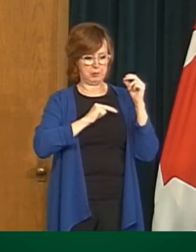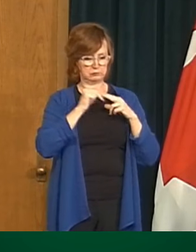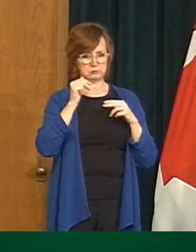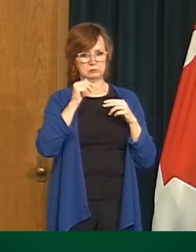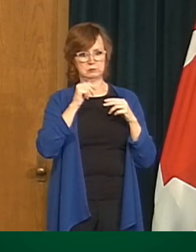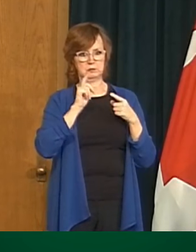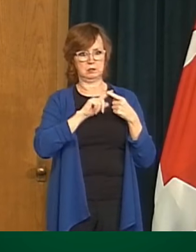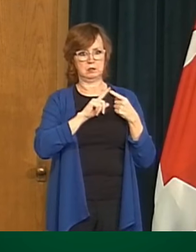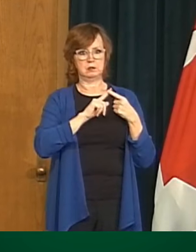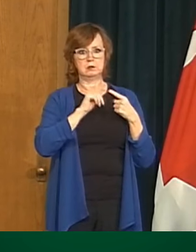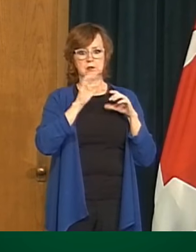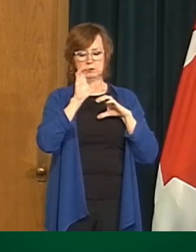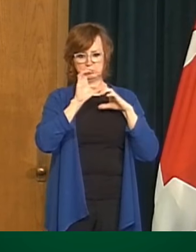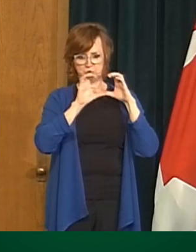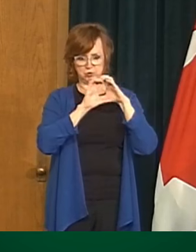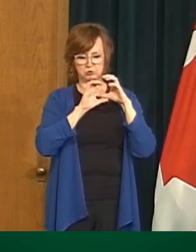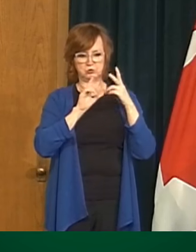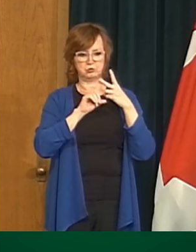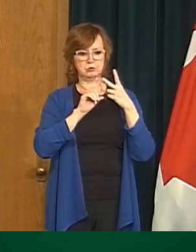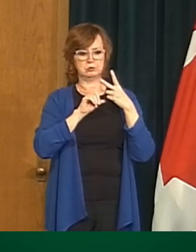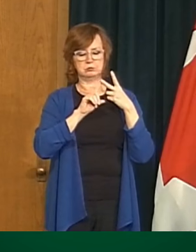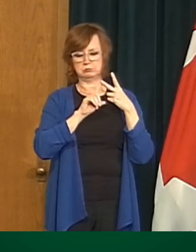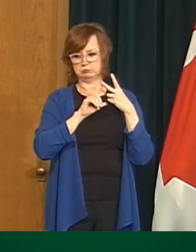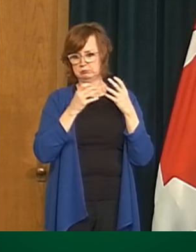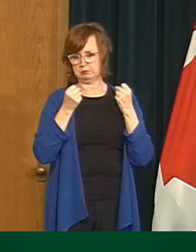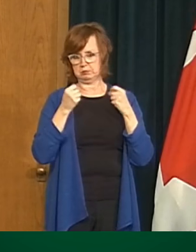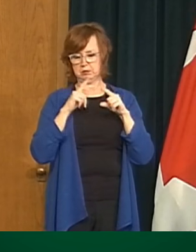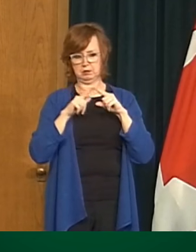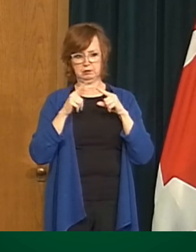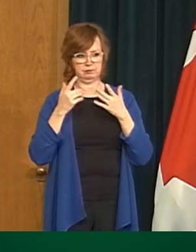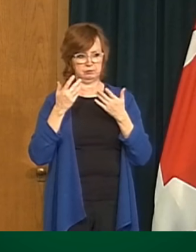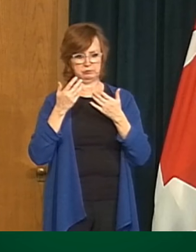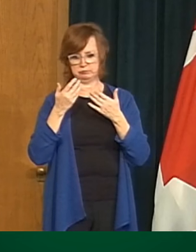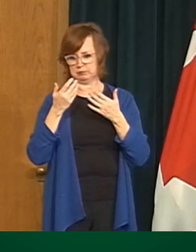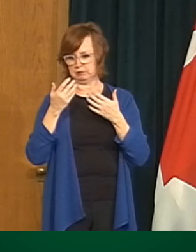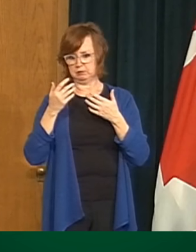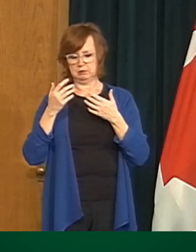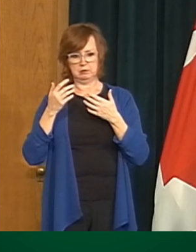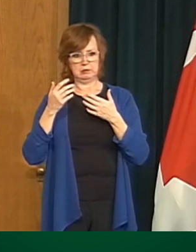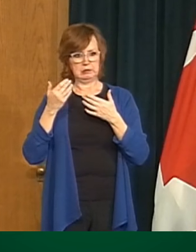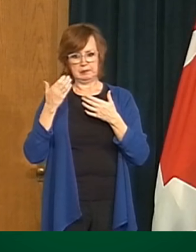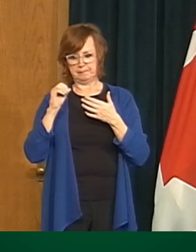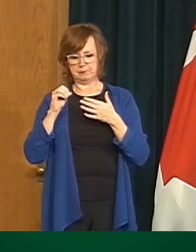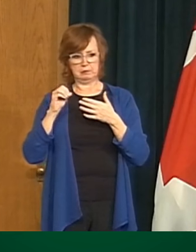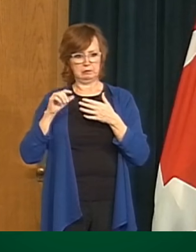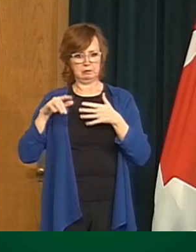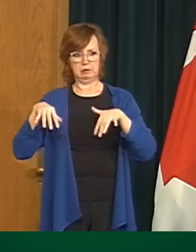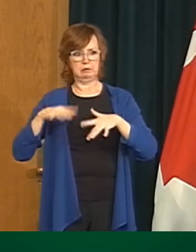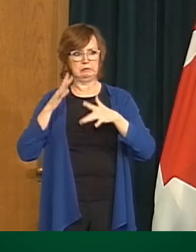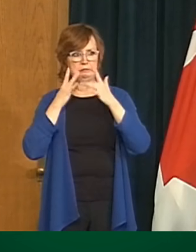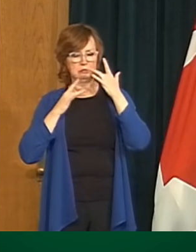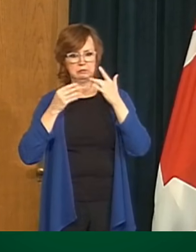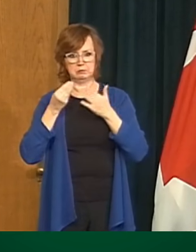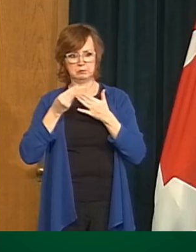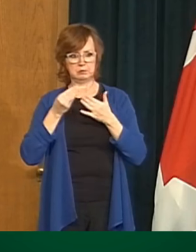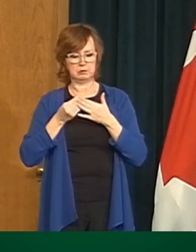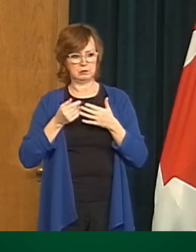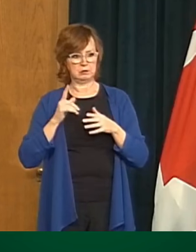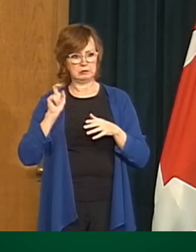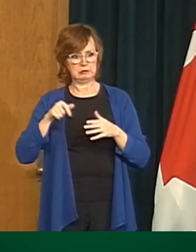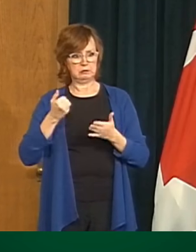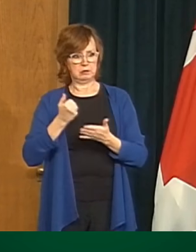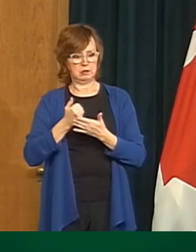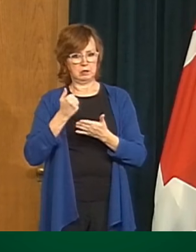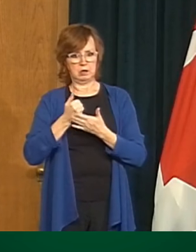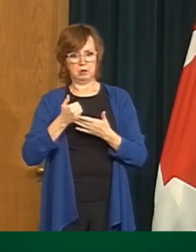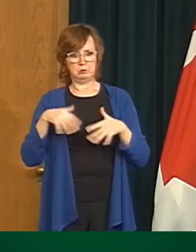construction industry, but there's a lot of other industries in our economy that are hurting as well. So I guess the question is, what